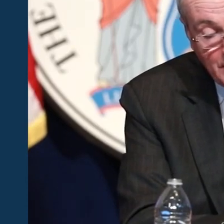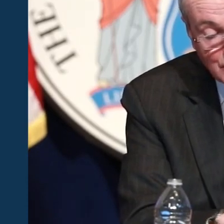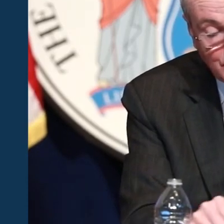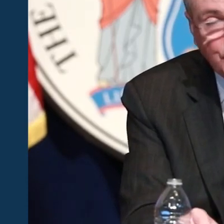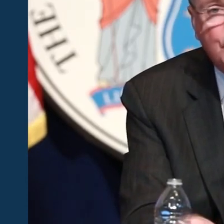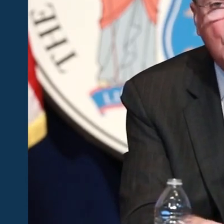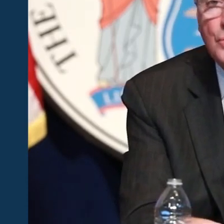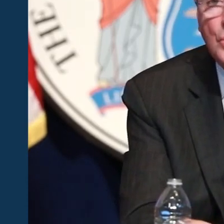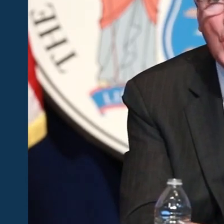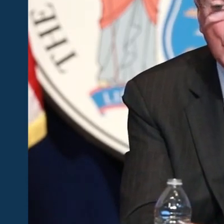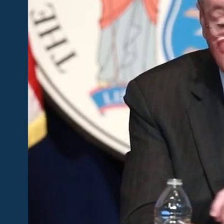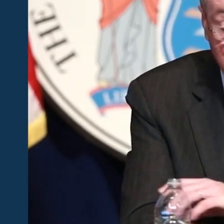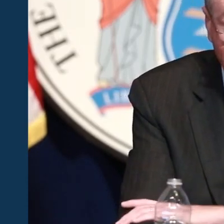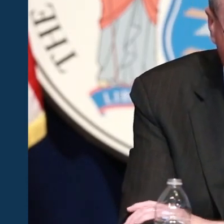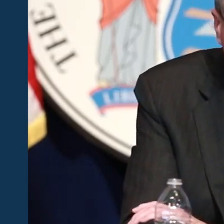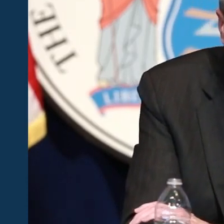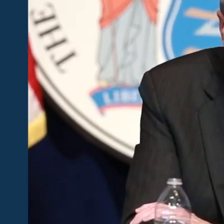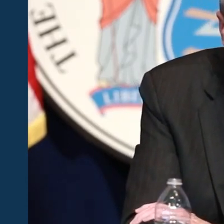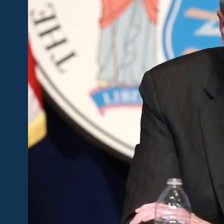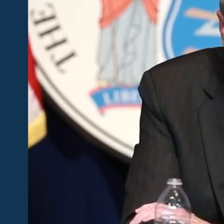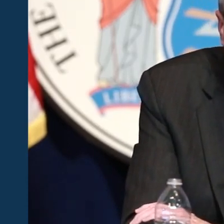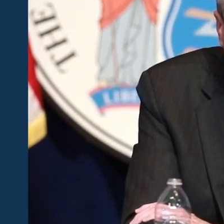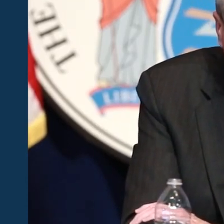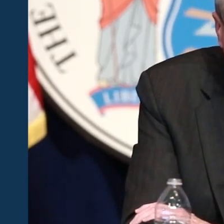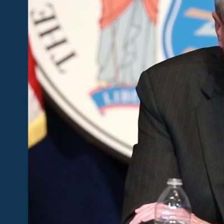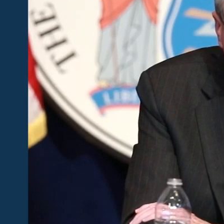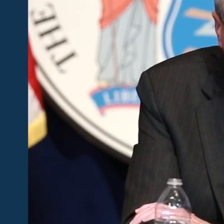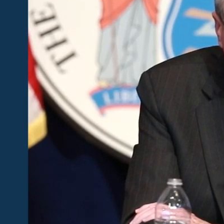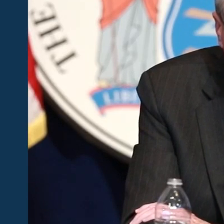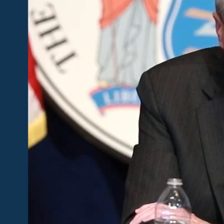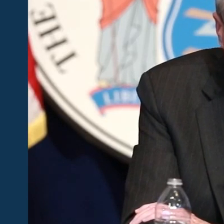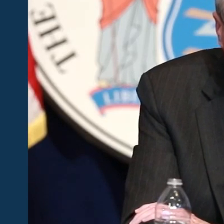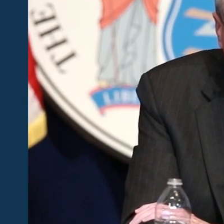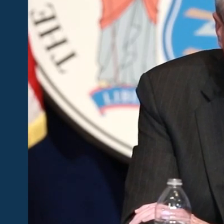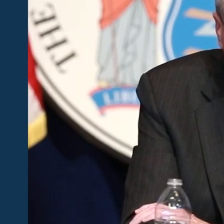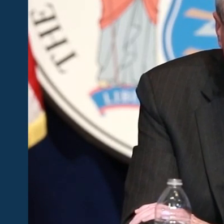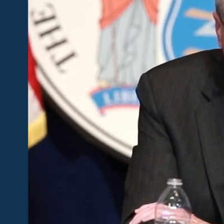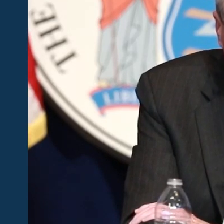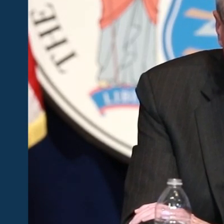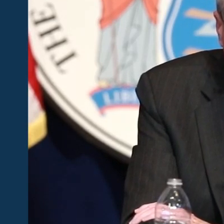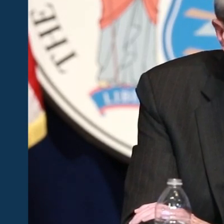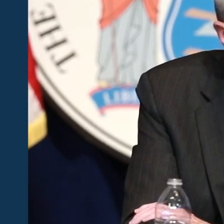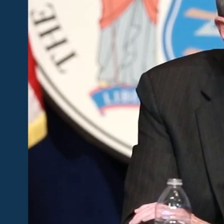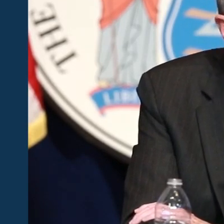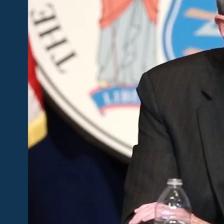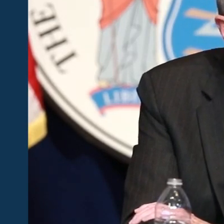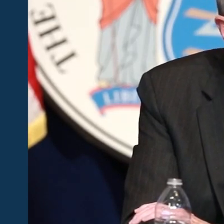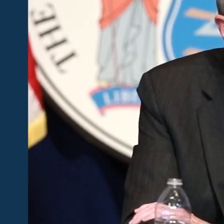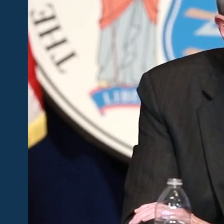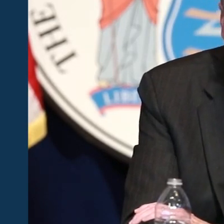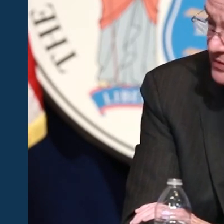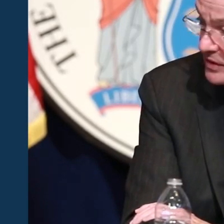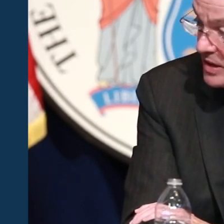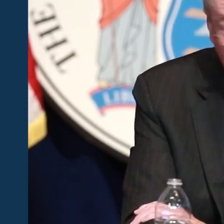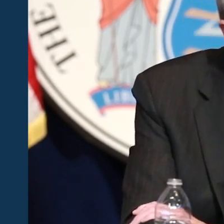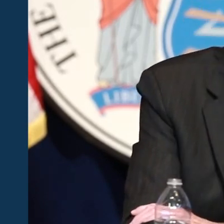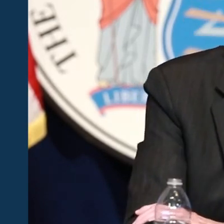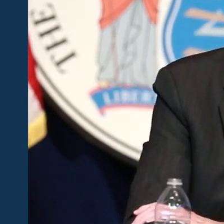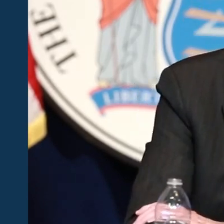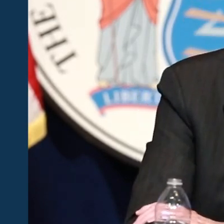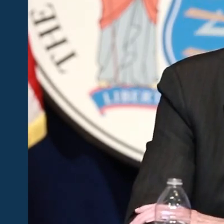every possible stone, large and small, to get the supplies we will need. And by the way, as we've said many times, 6 weeks